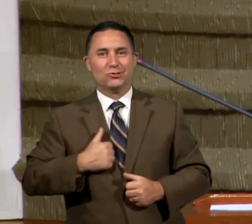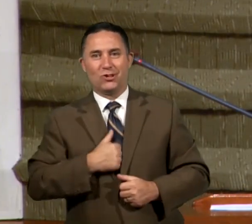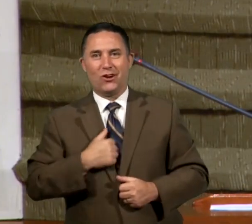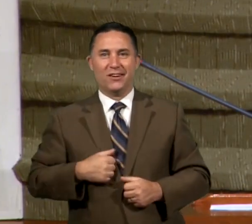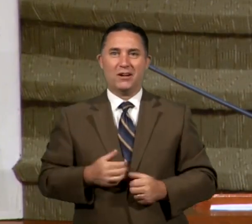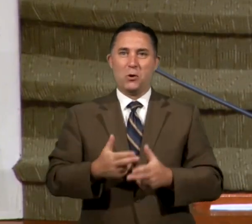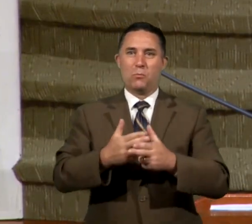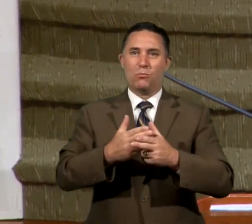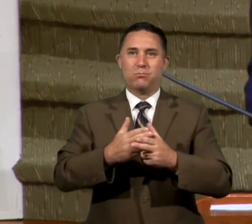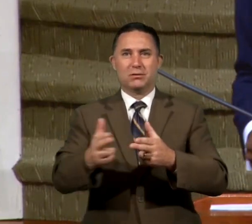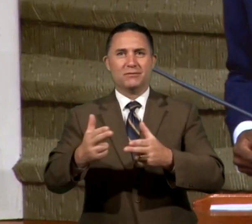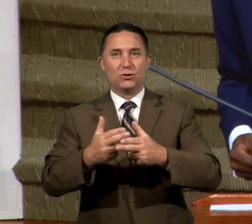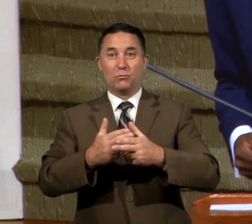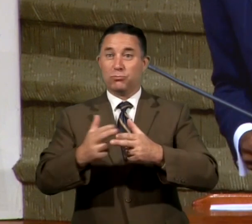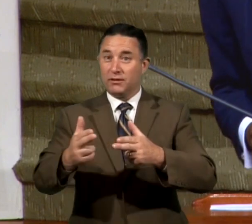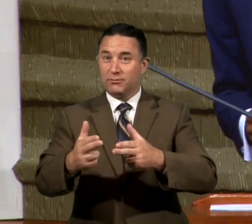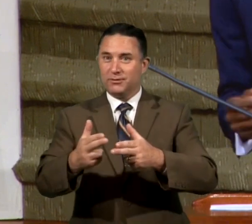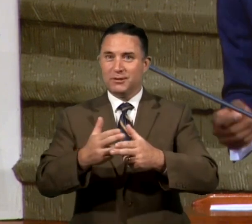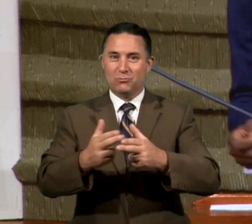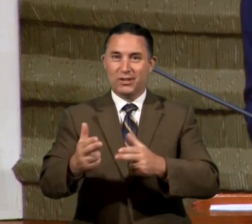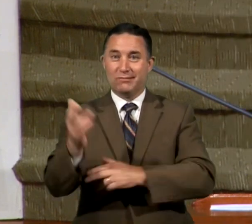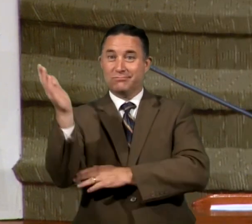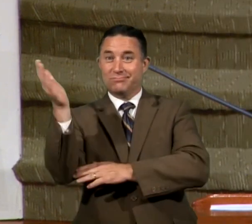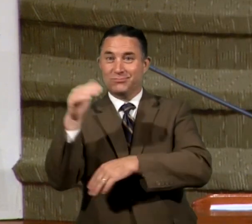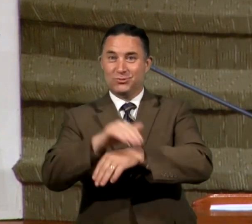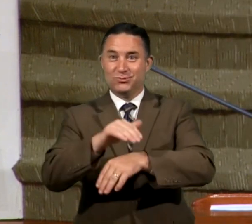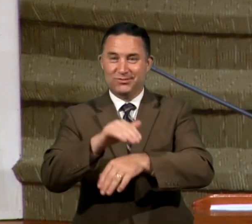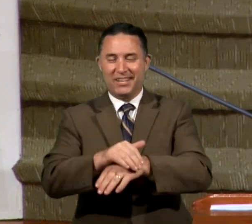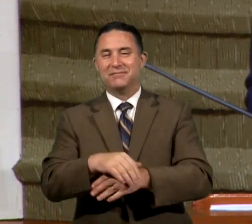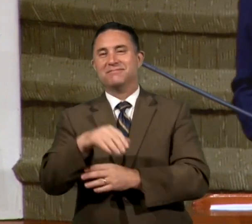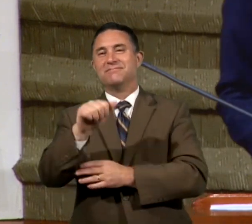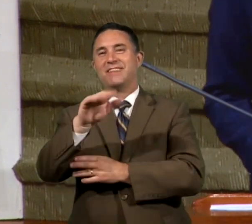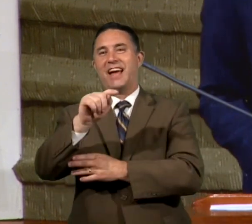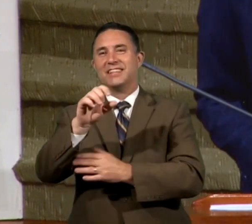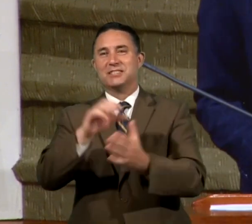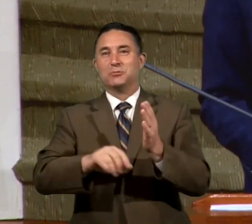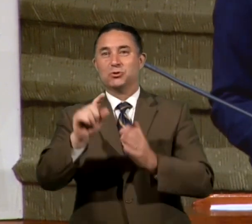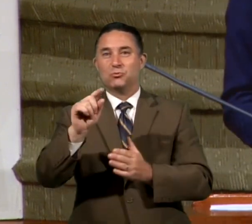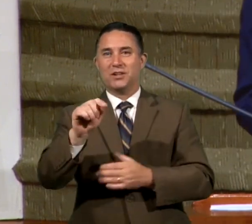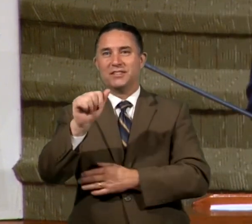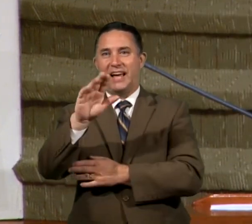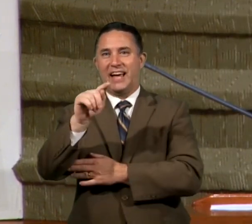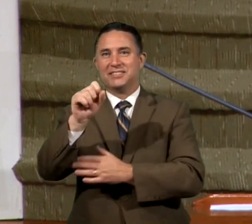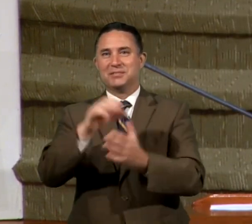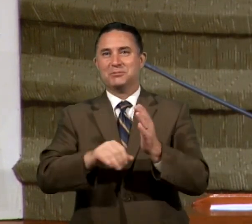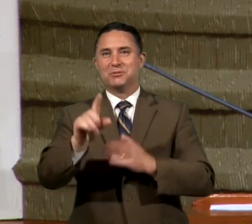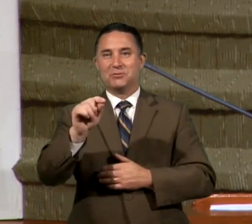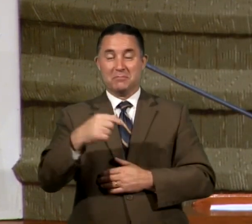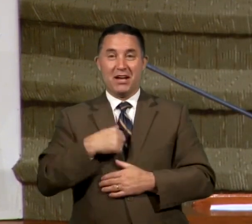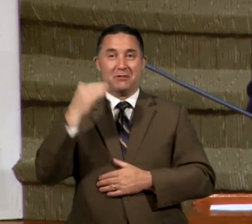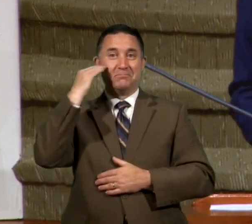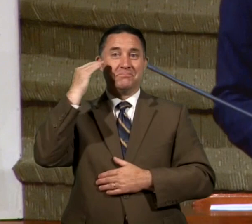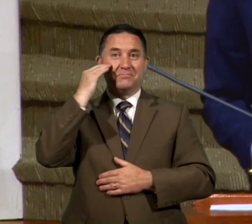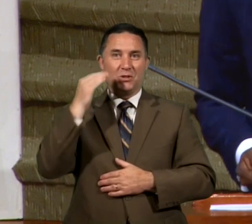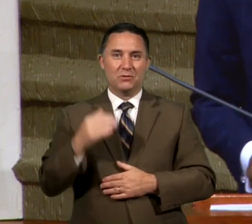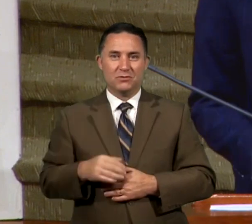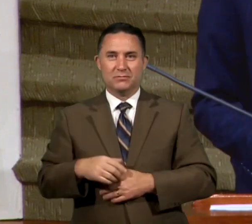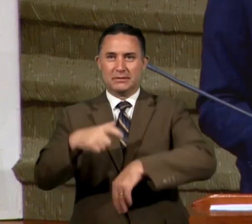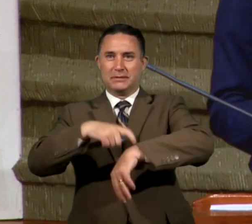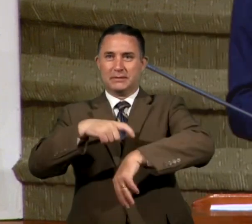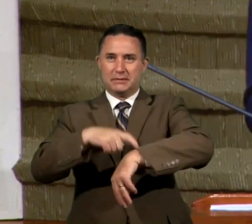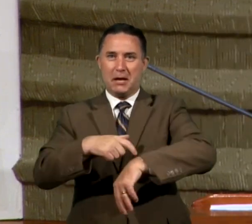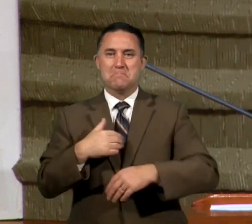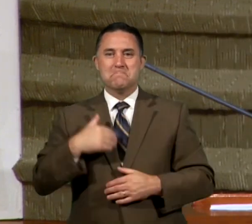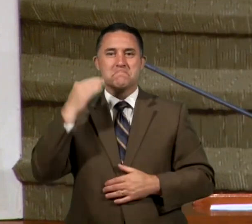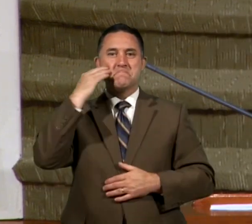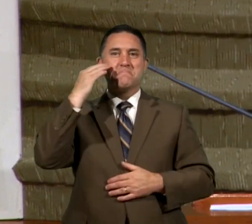got a brief homily for you tonight in Acts chapter number 20. Here we go, Acts chapter number 20. I am aware of the lateness of the hour.